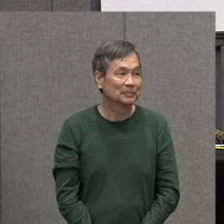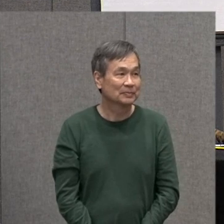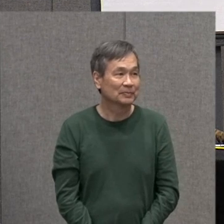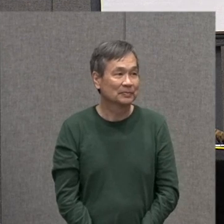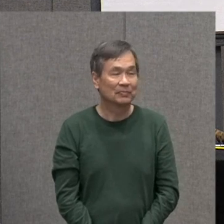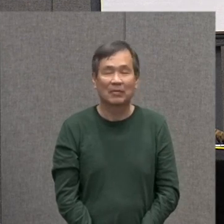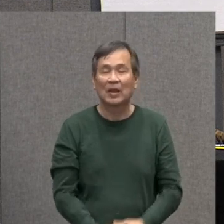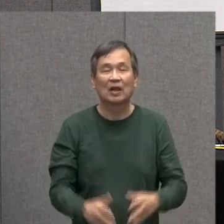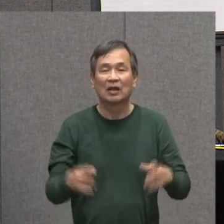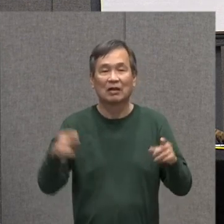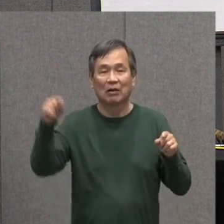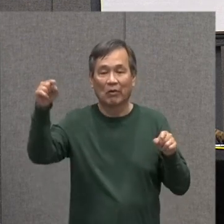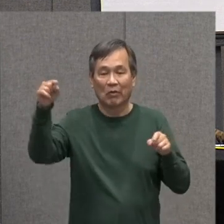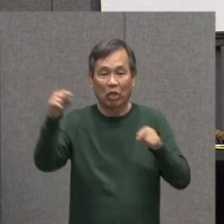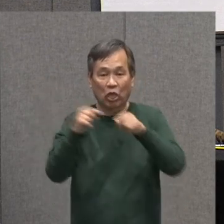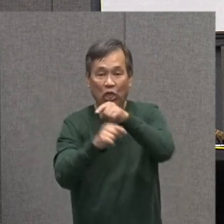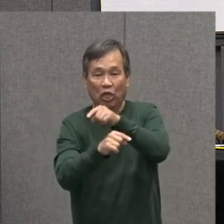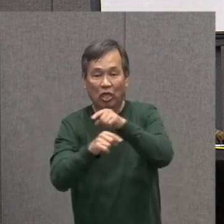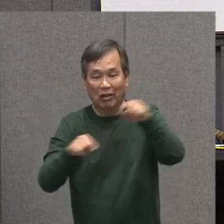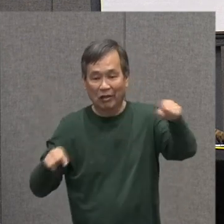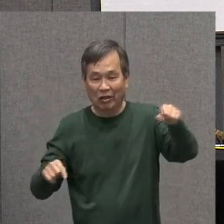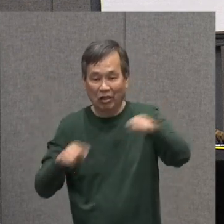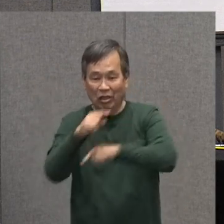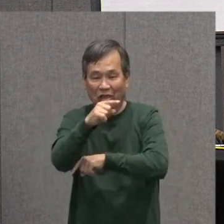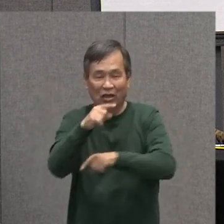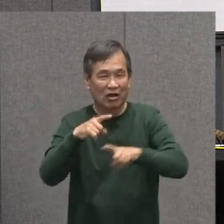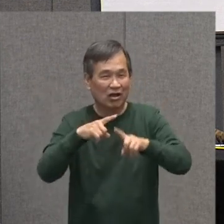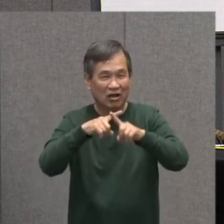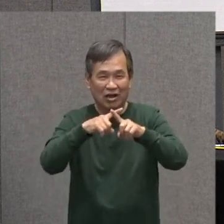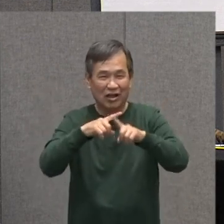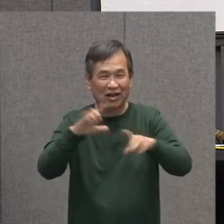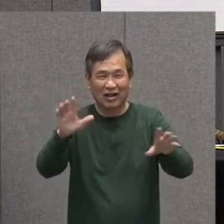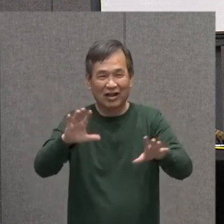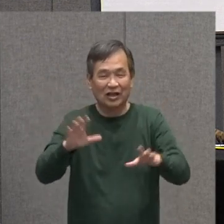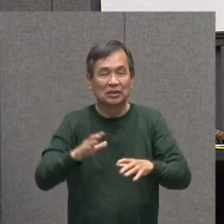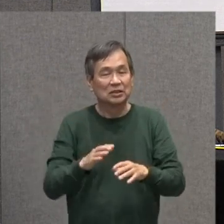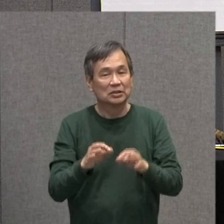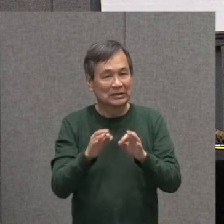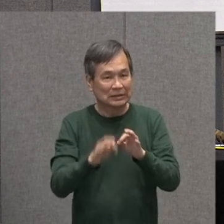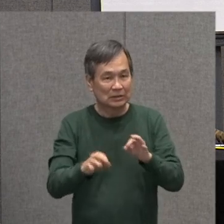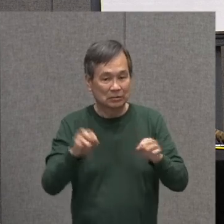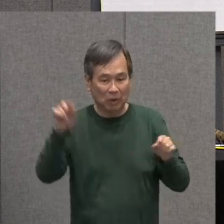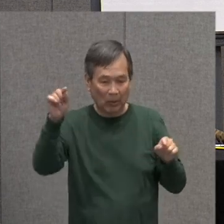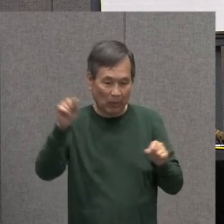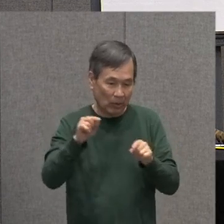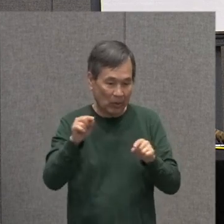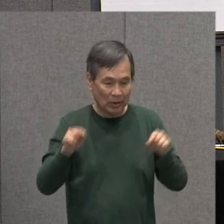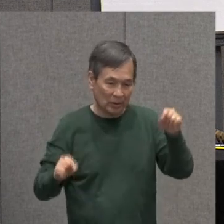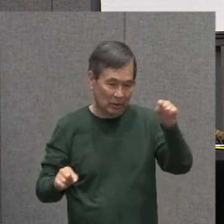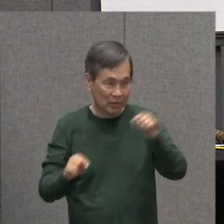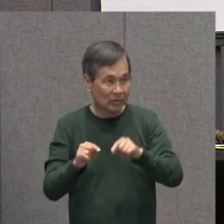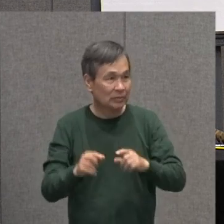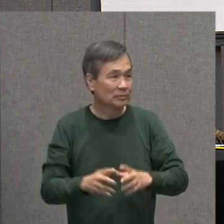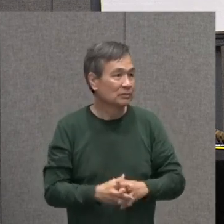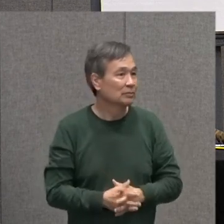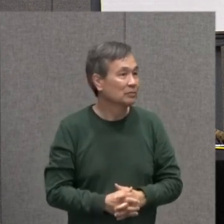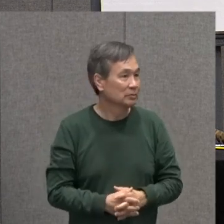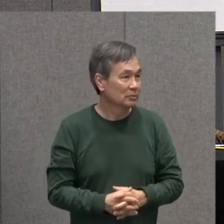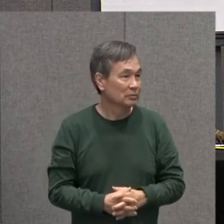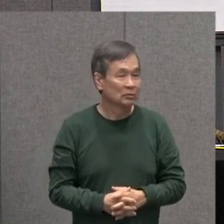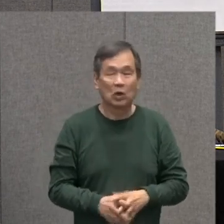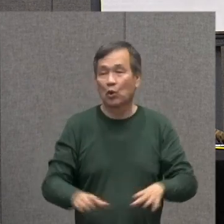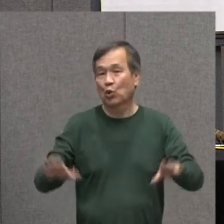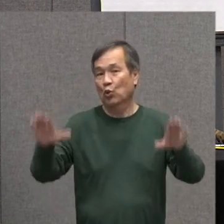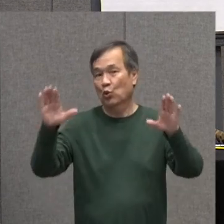don't crisscross or touch. That's very important, and you'll see why in just a minute. Does this look good? Great.